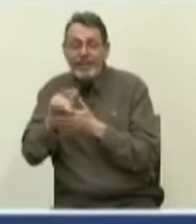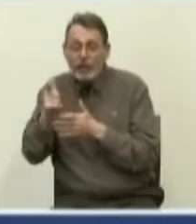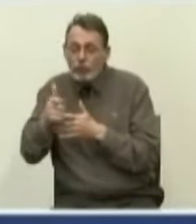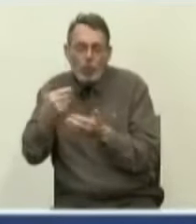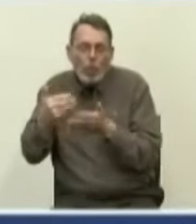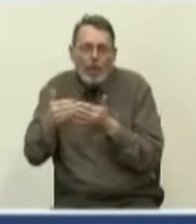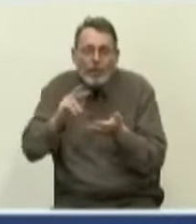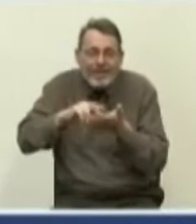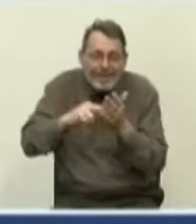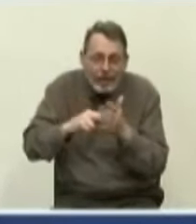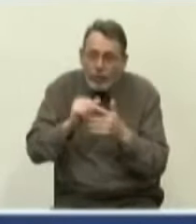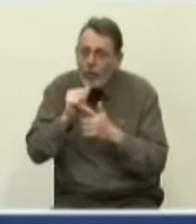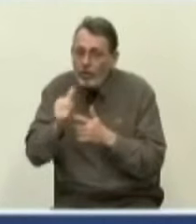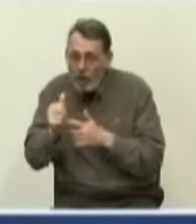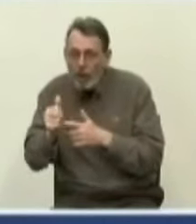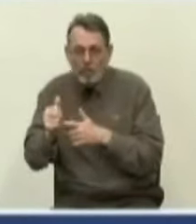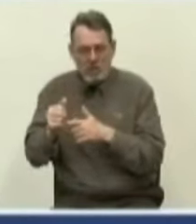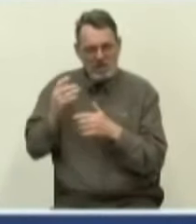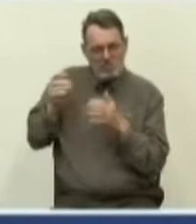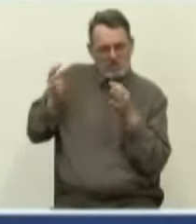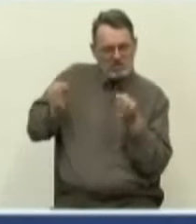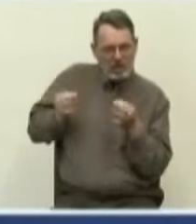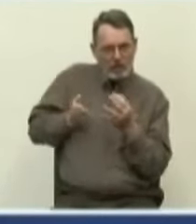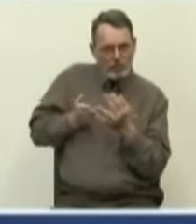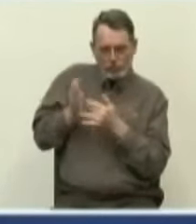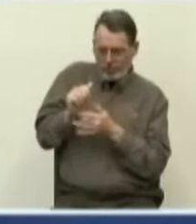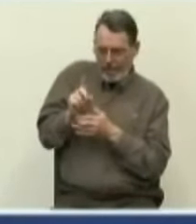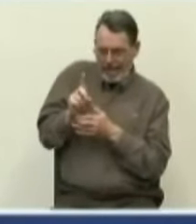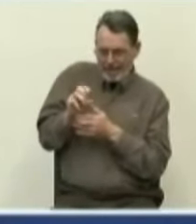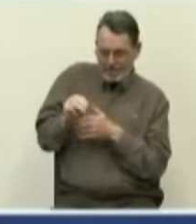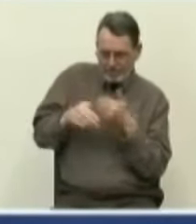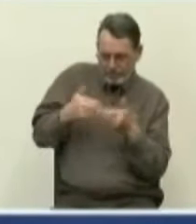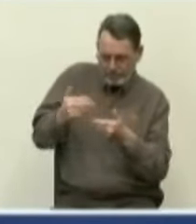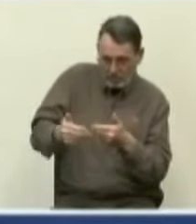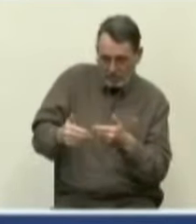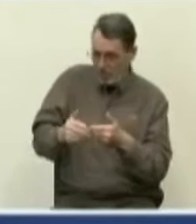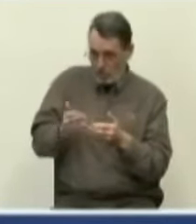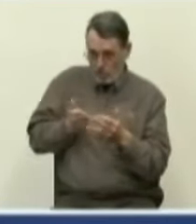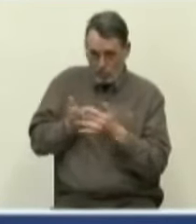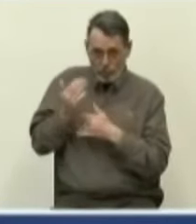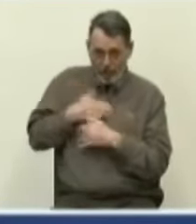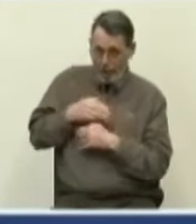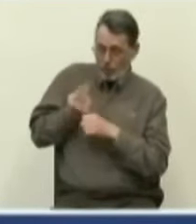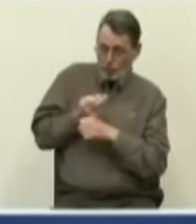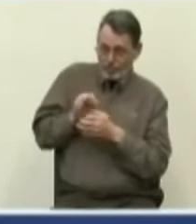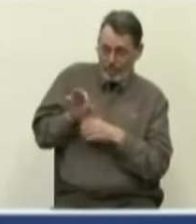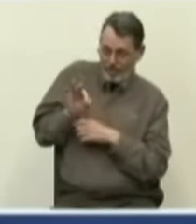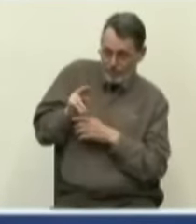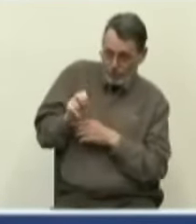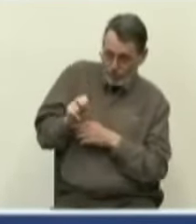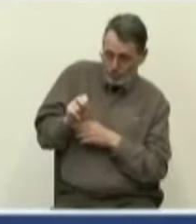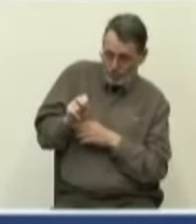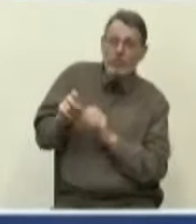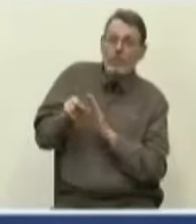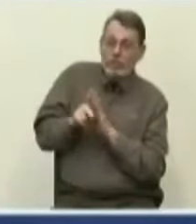not, is adjudicated administratively through the lens and standards of our use of force policy, General